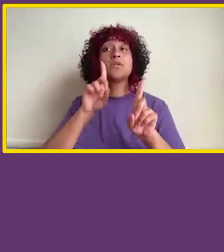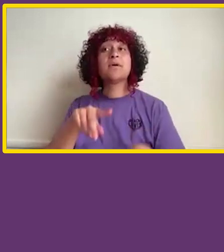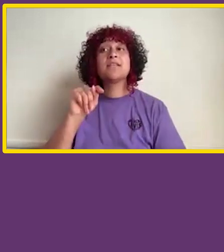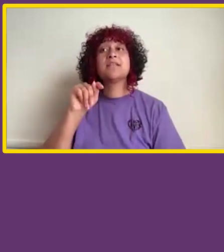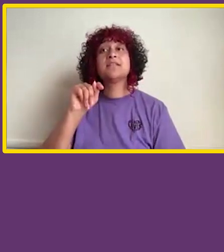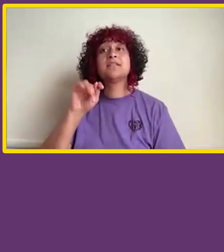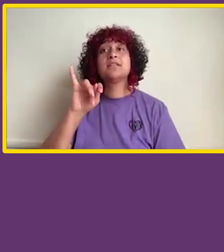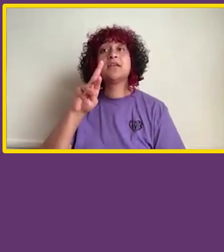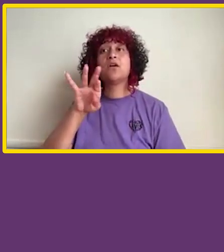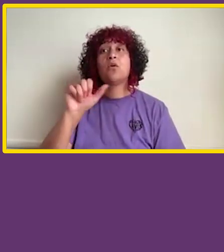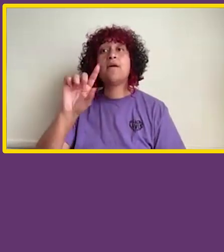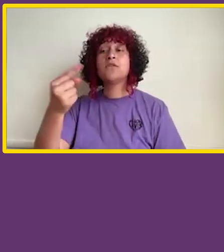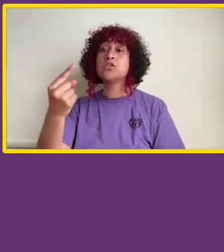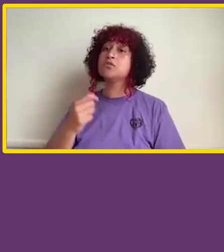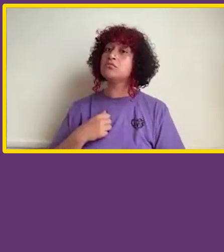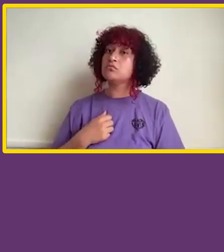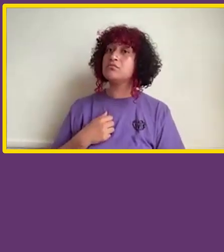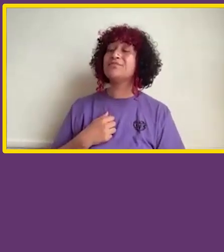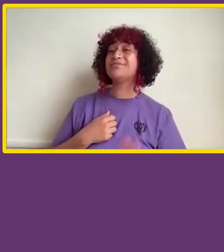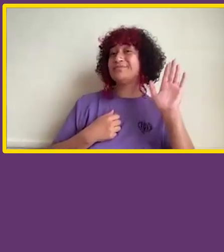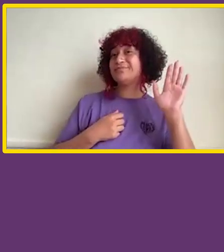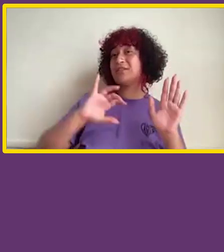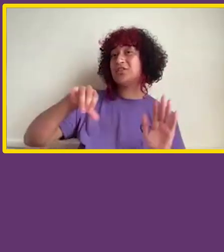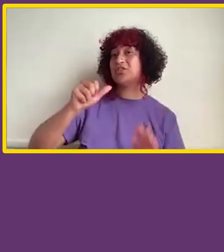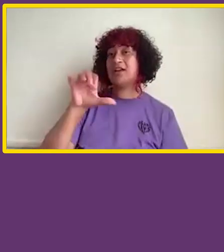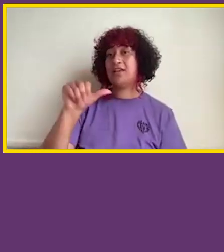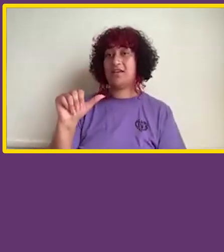first? This is Jaya.